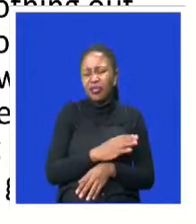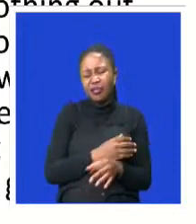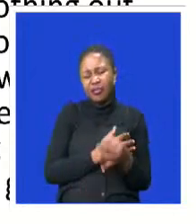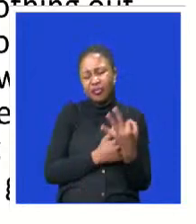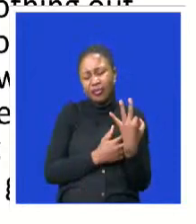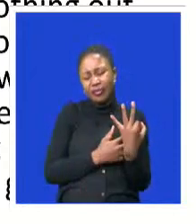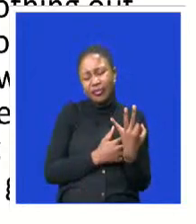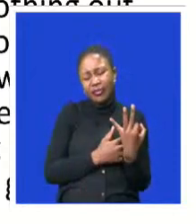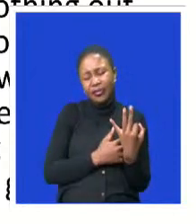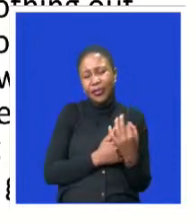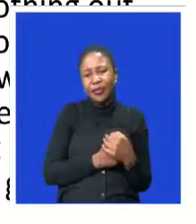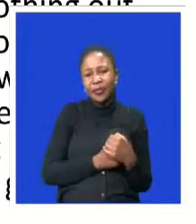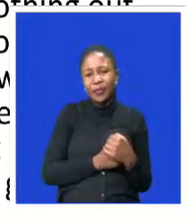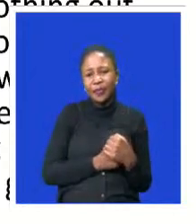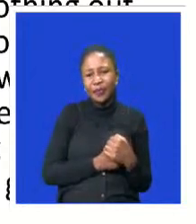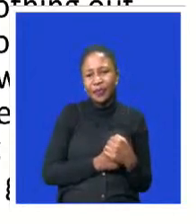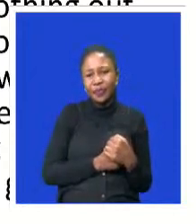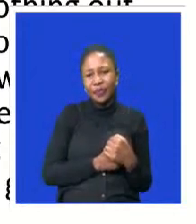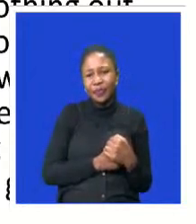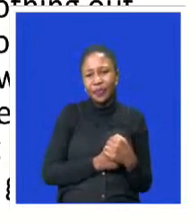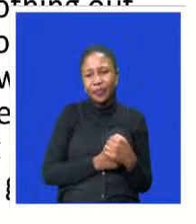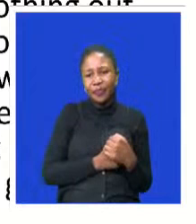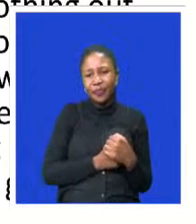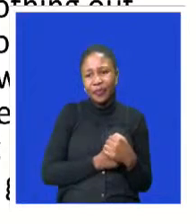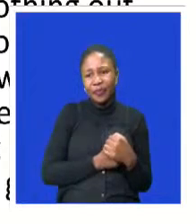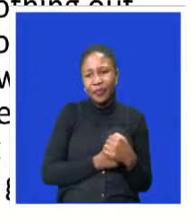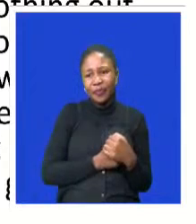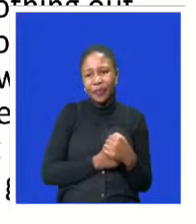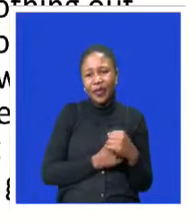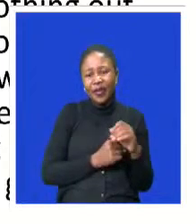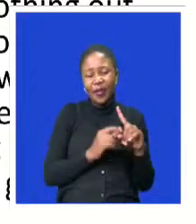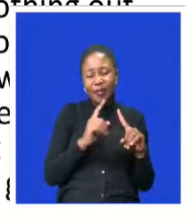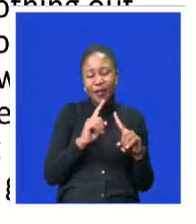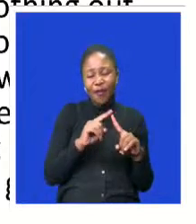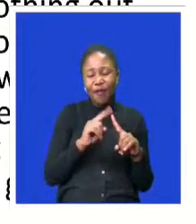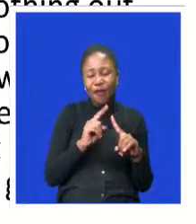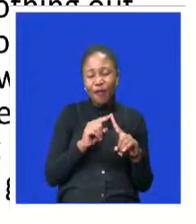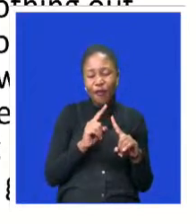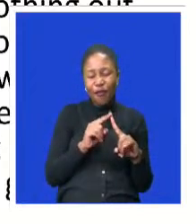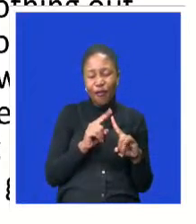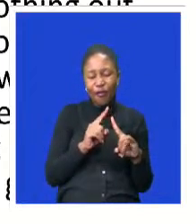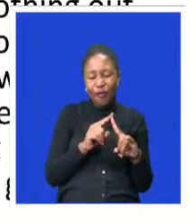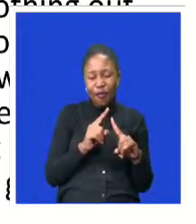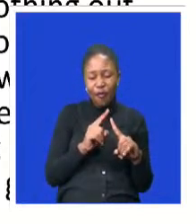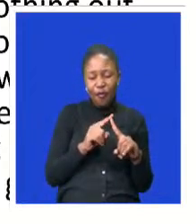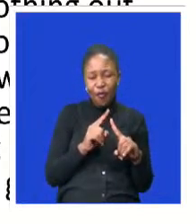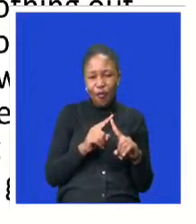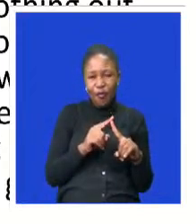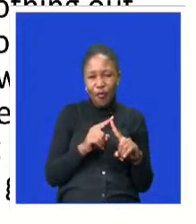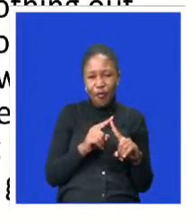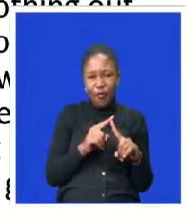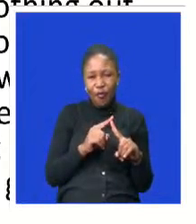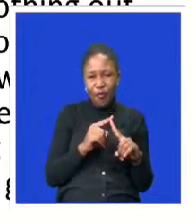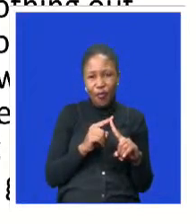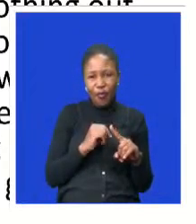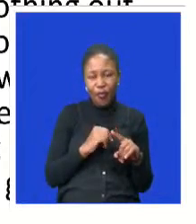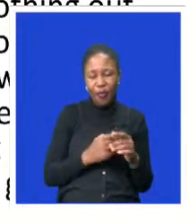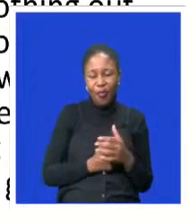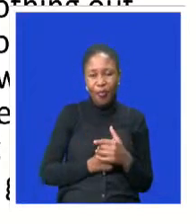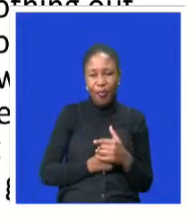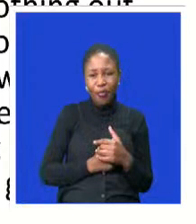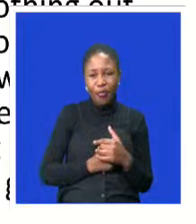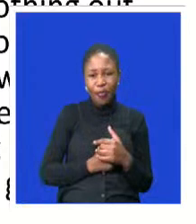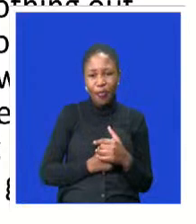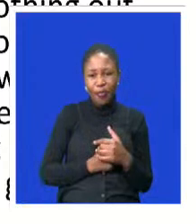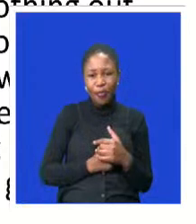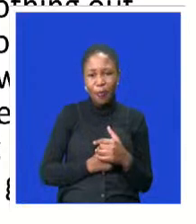Ironing is not a task that can be completed quickly or thoughtlessly. Sentence number 3. Each piece